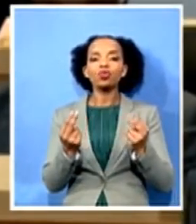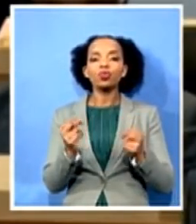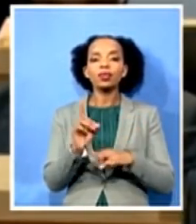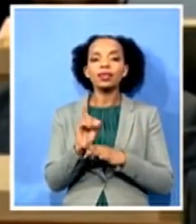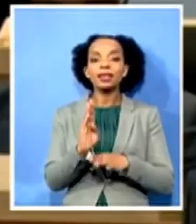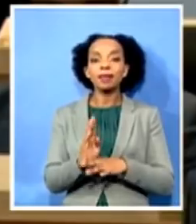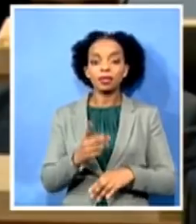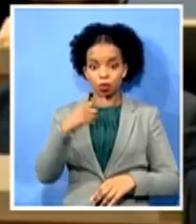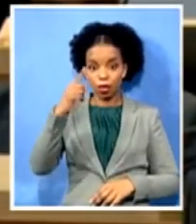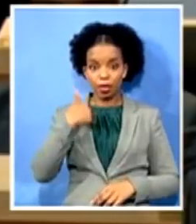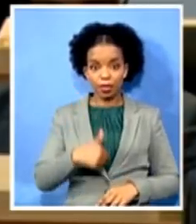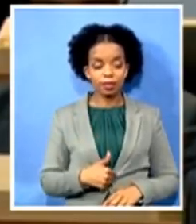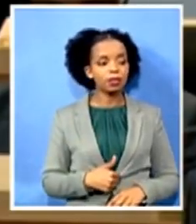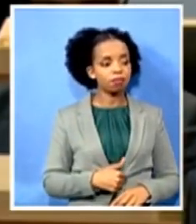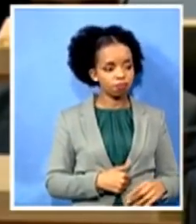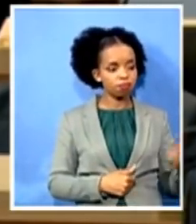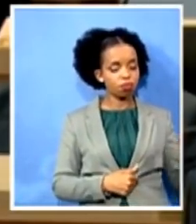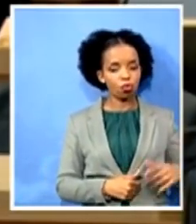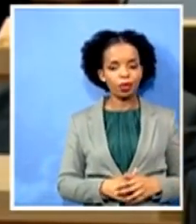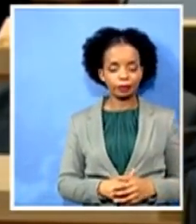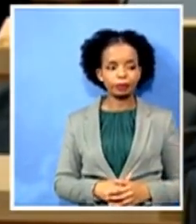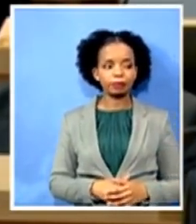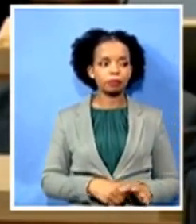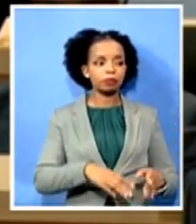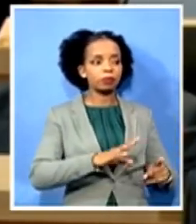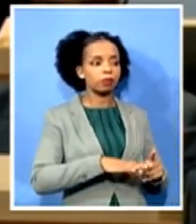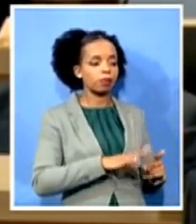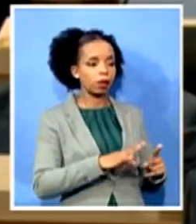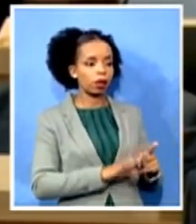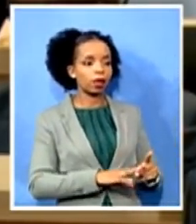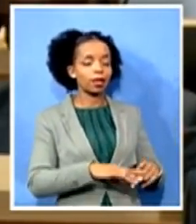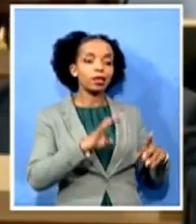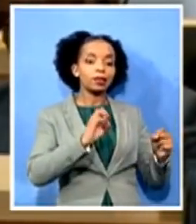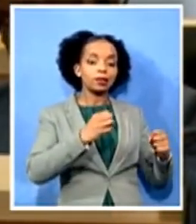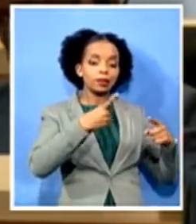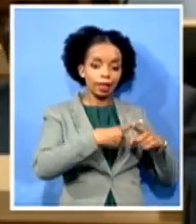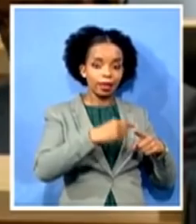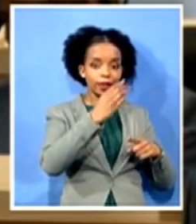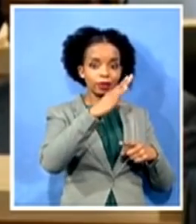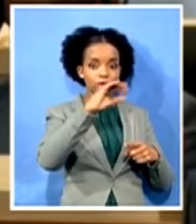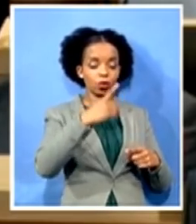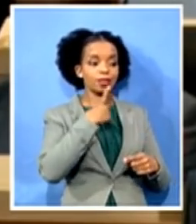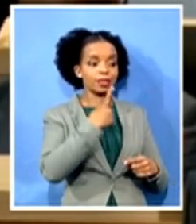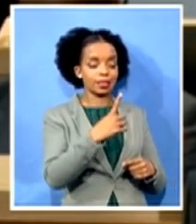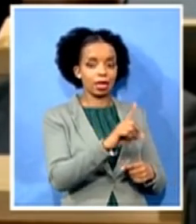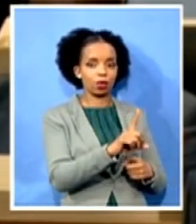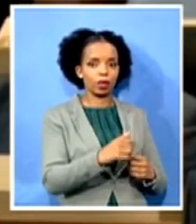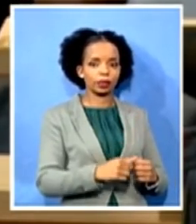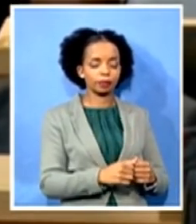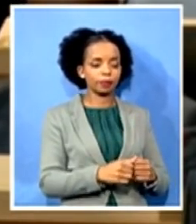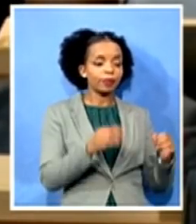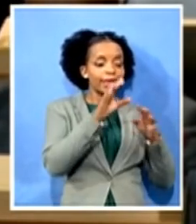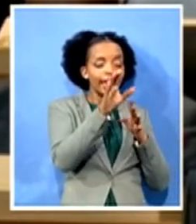from EXCO saying that various categories of persons must be identified and placed